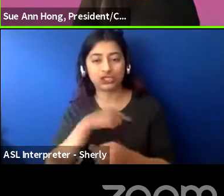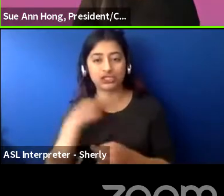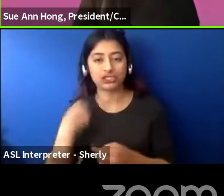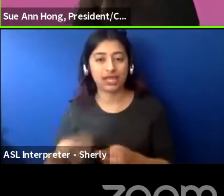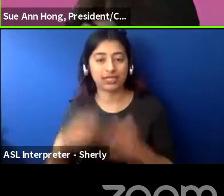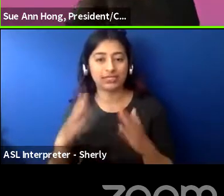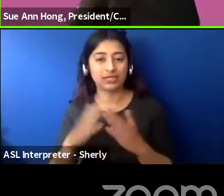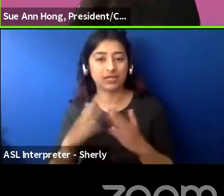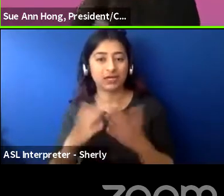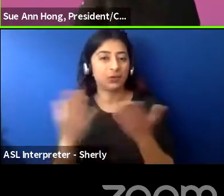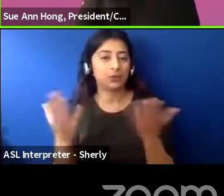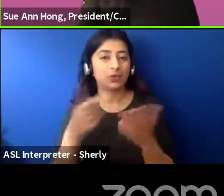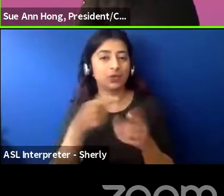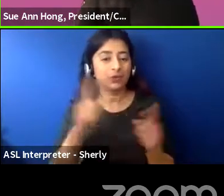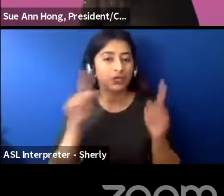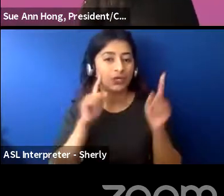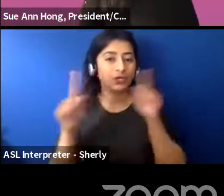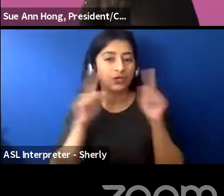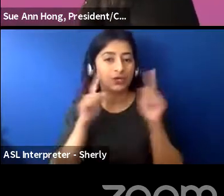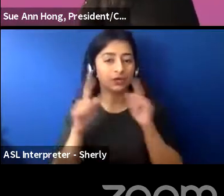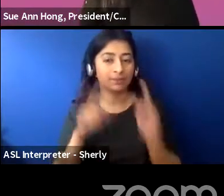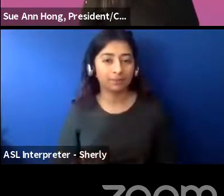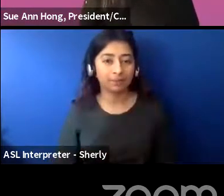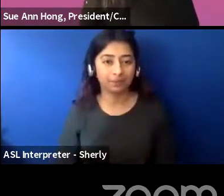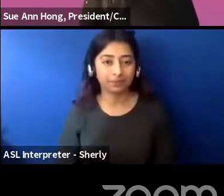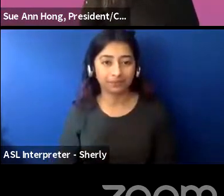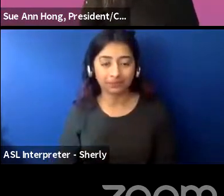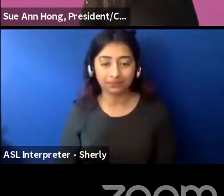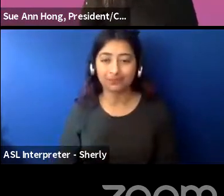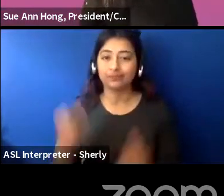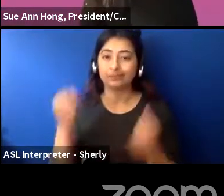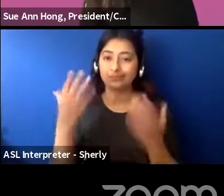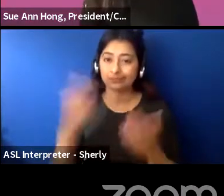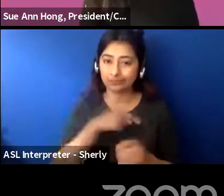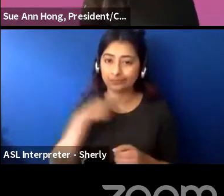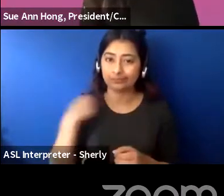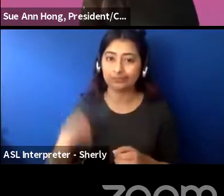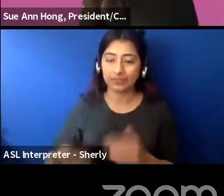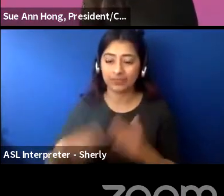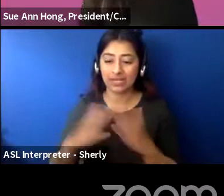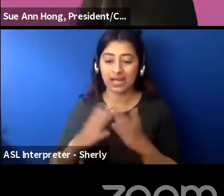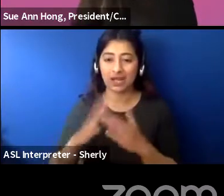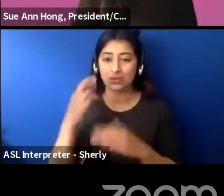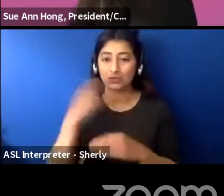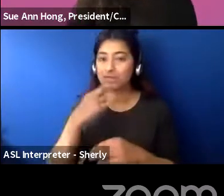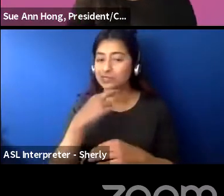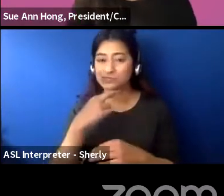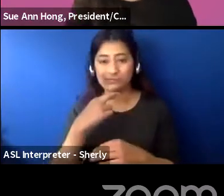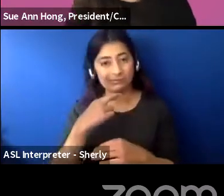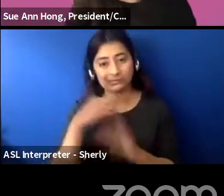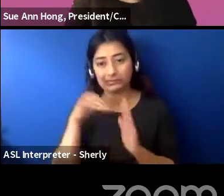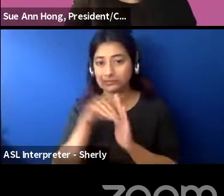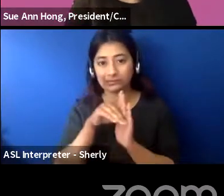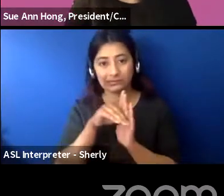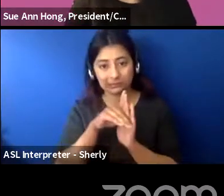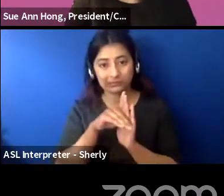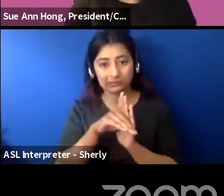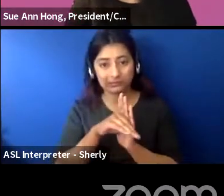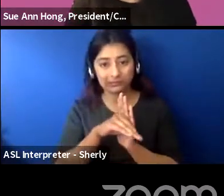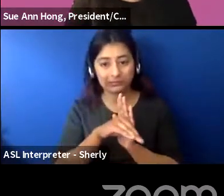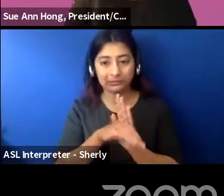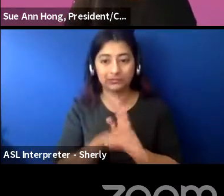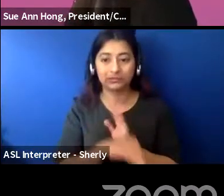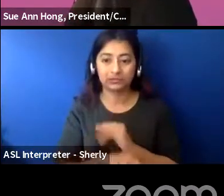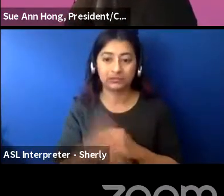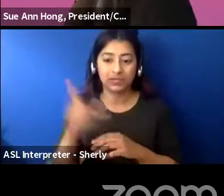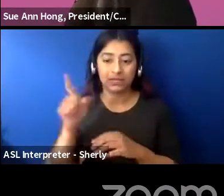hearing? Well, a lot of Chinatowns, the restaurants are not doing well at all and have had to